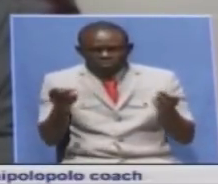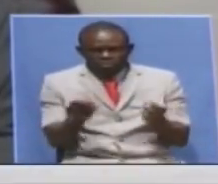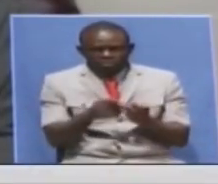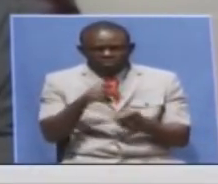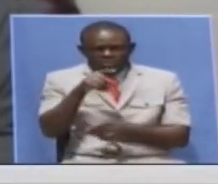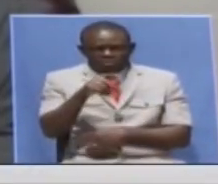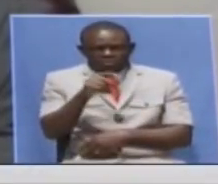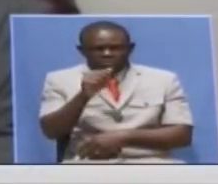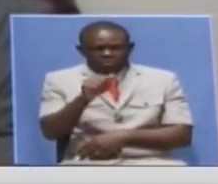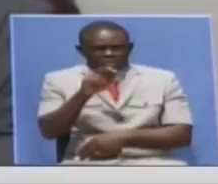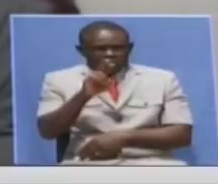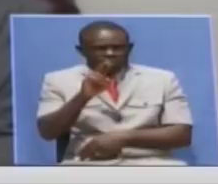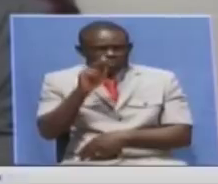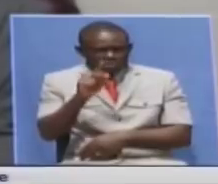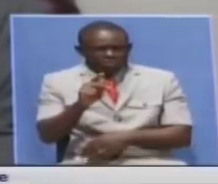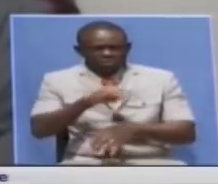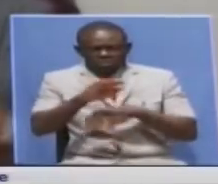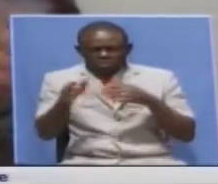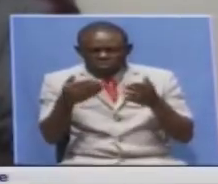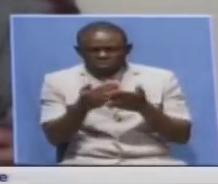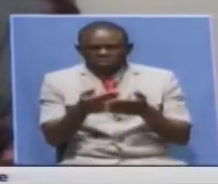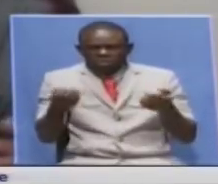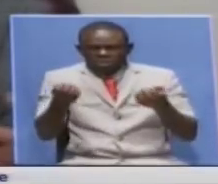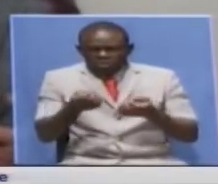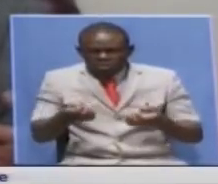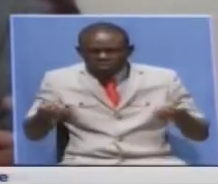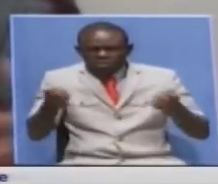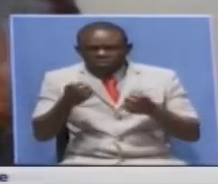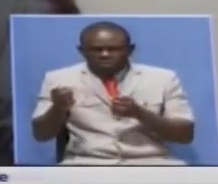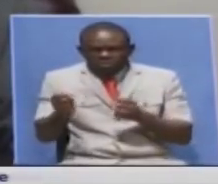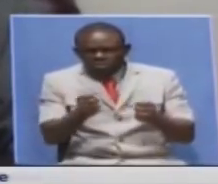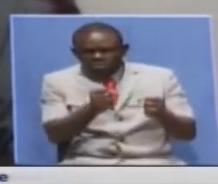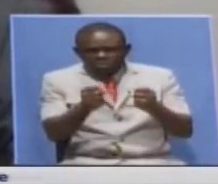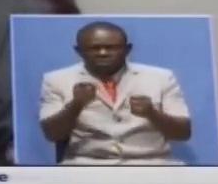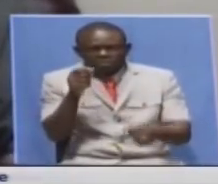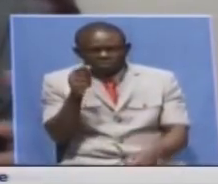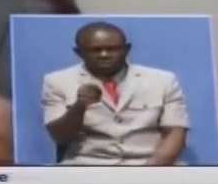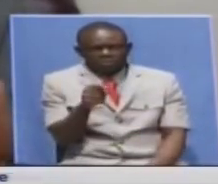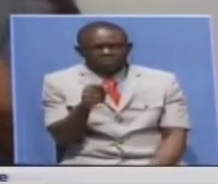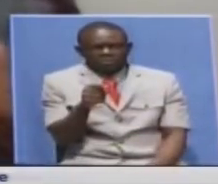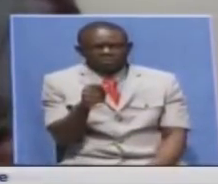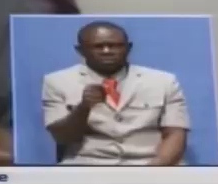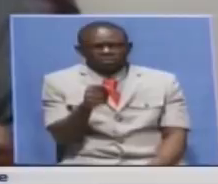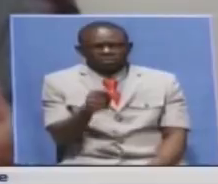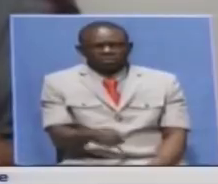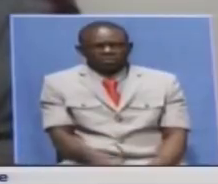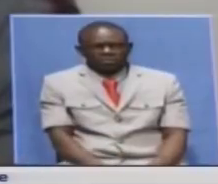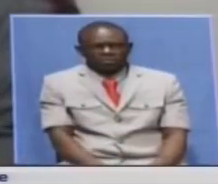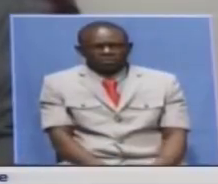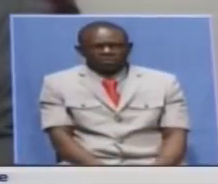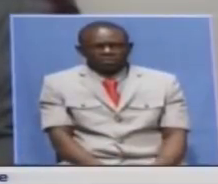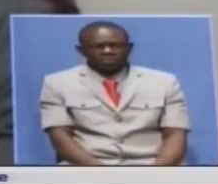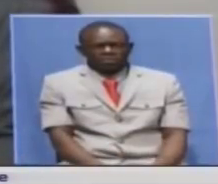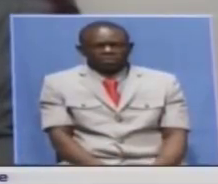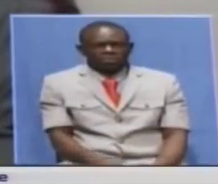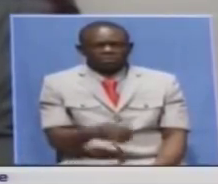to see how realistic he was and practical he was about understanding the issues